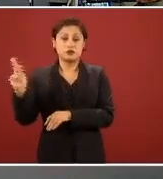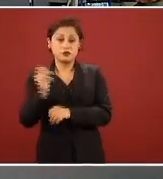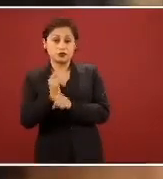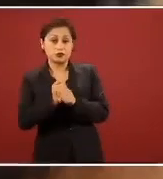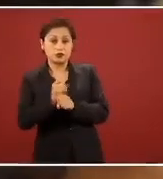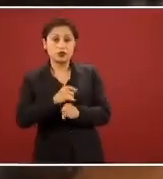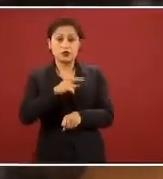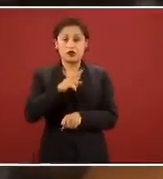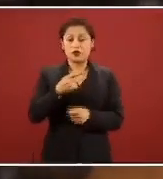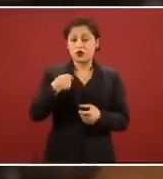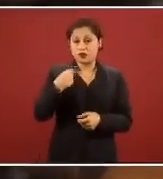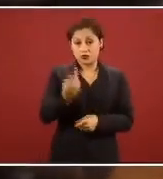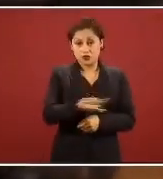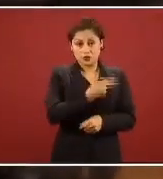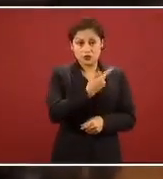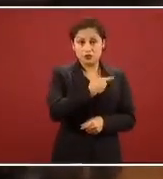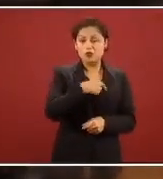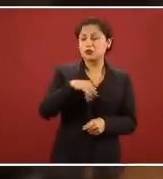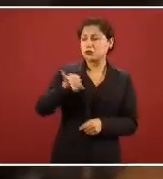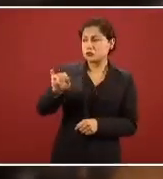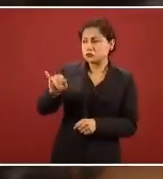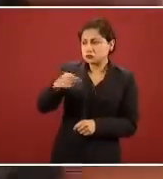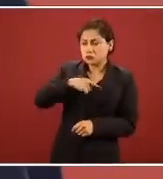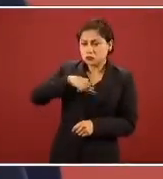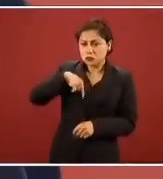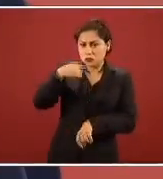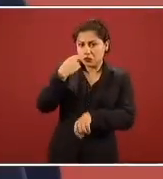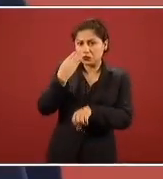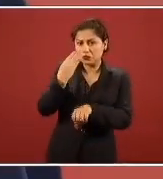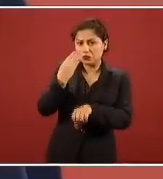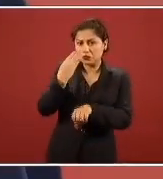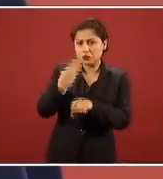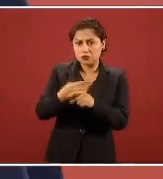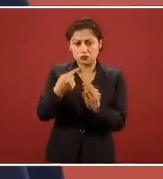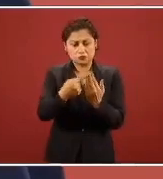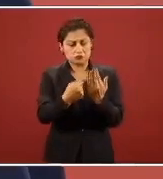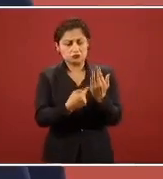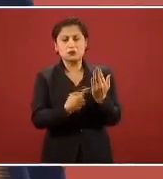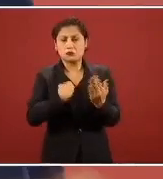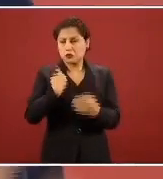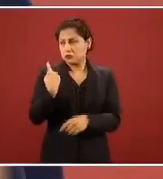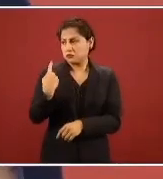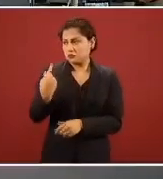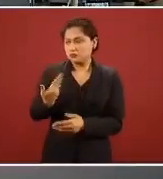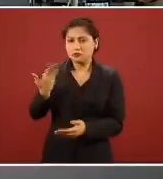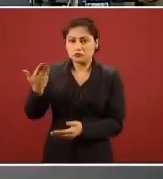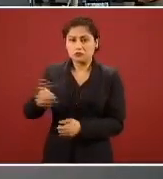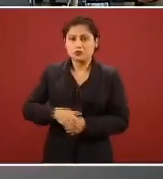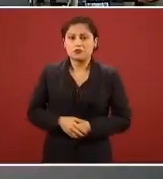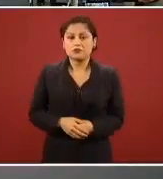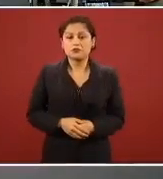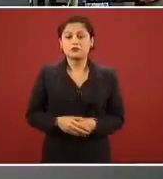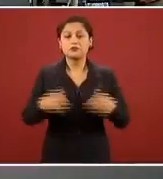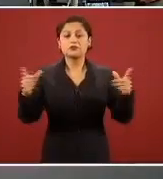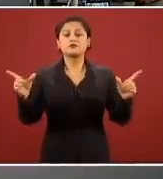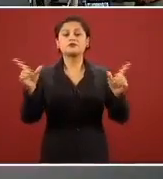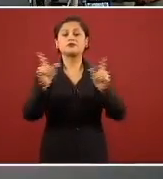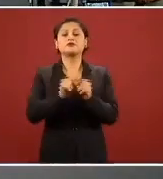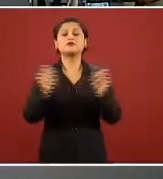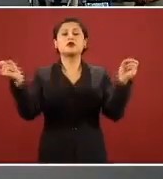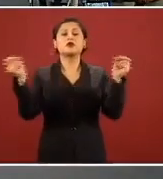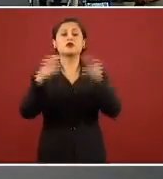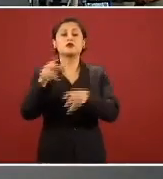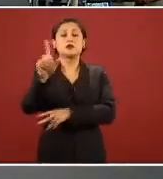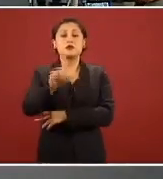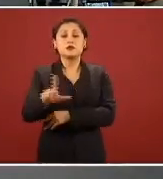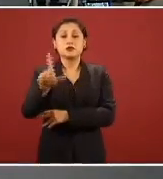sí, ordenaría. Lo que nos corresponde, que lo que nos corresponde a nosotros. Yes, what corresponds bueno, to us. Nos vemos el lunes.